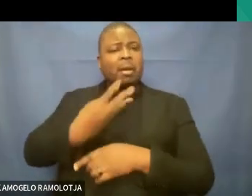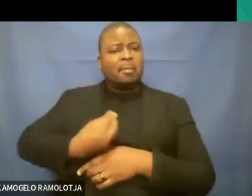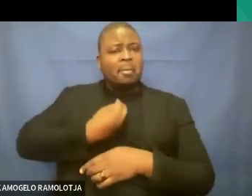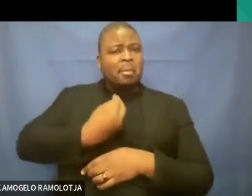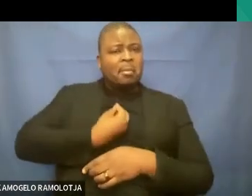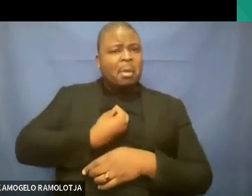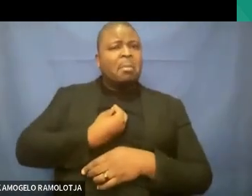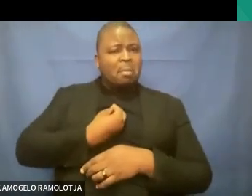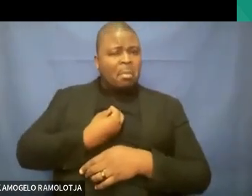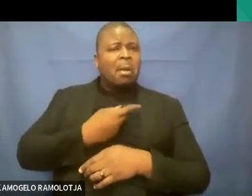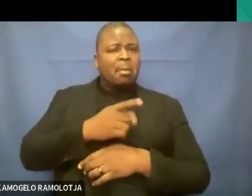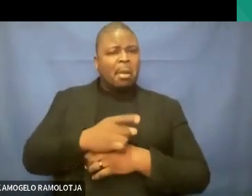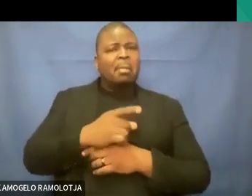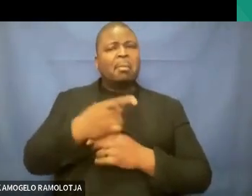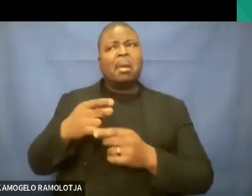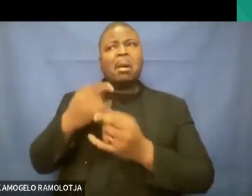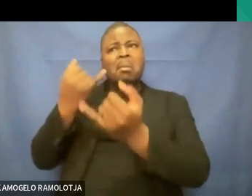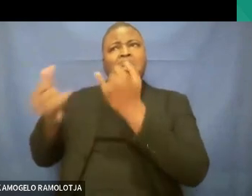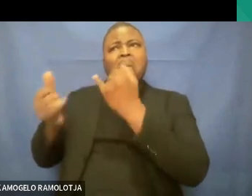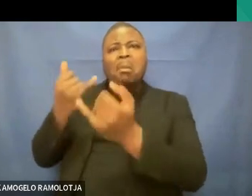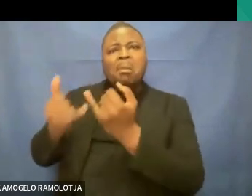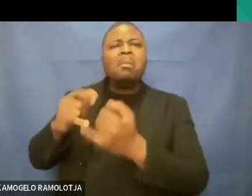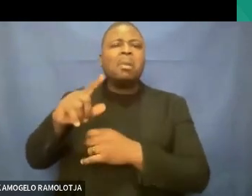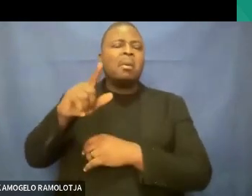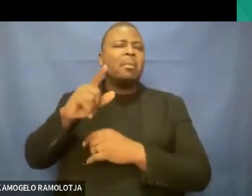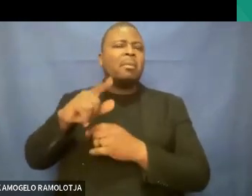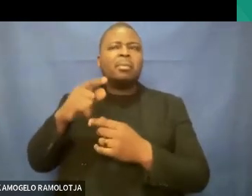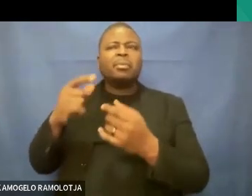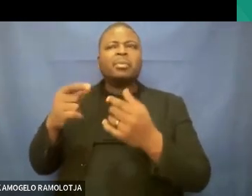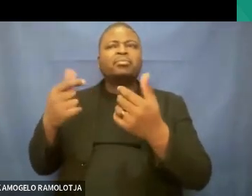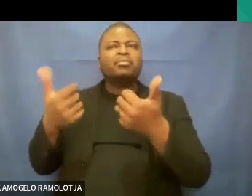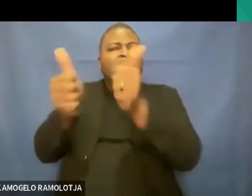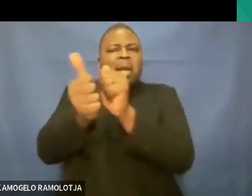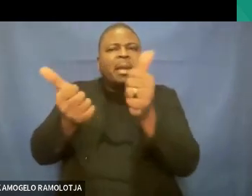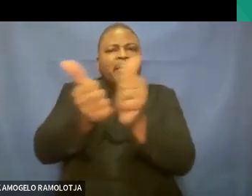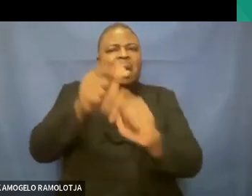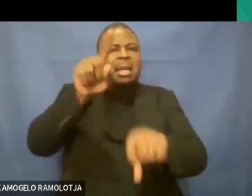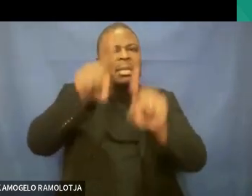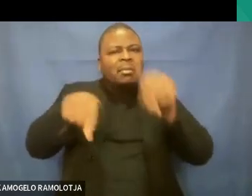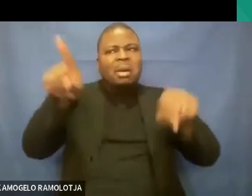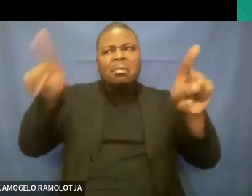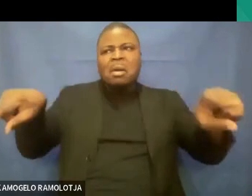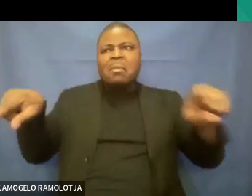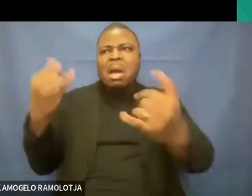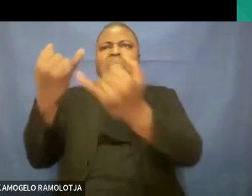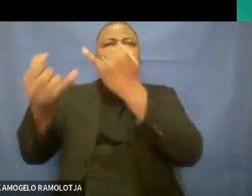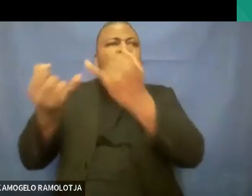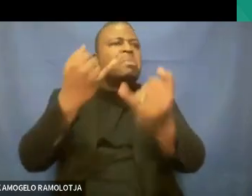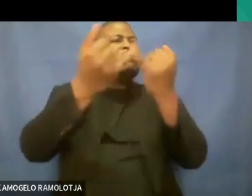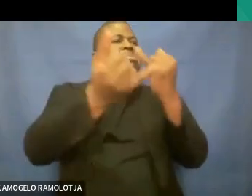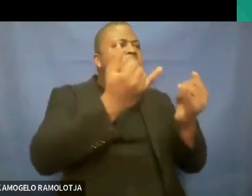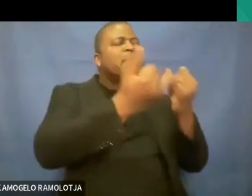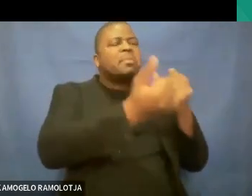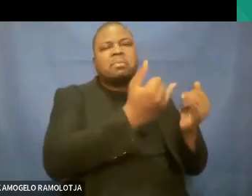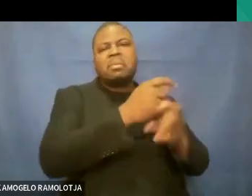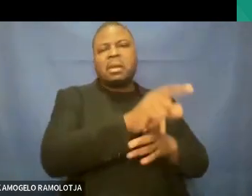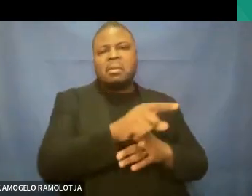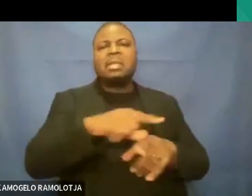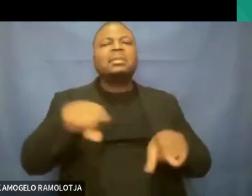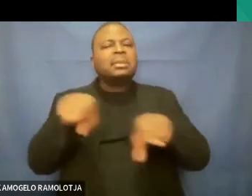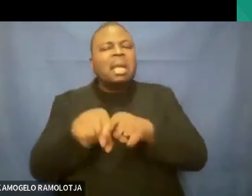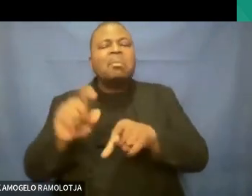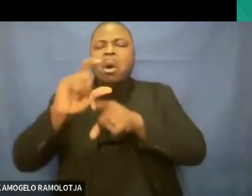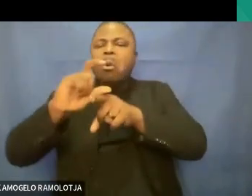have multiple sexual partners, concurrent sexual partners. They practice unprotected sex. They don't